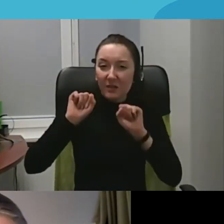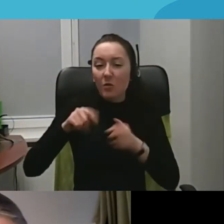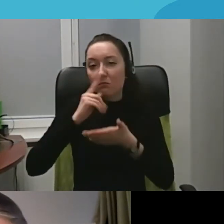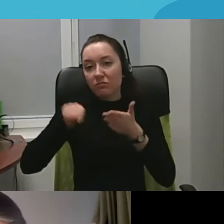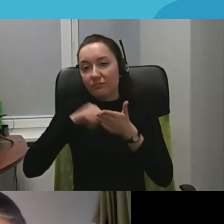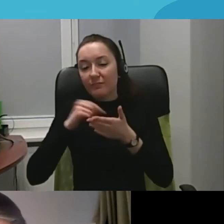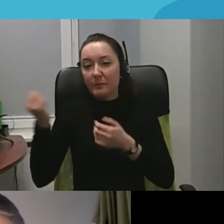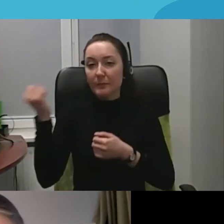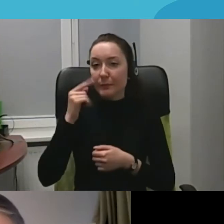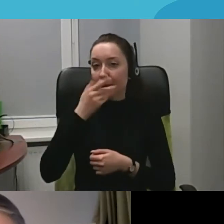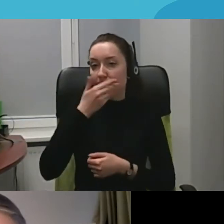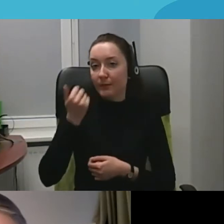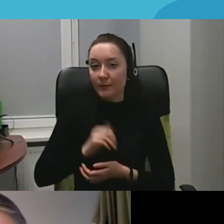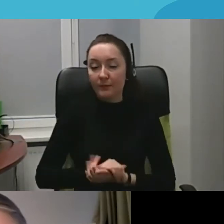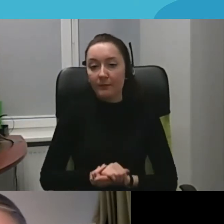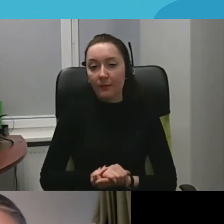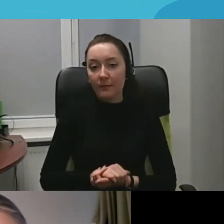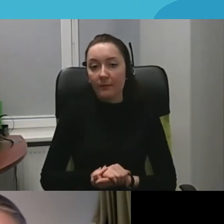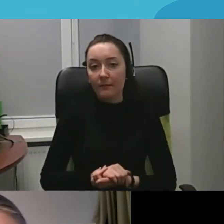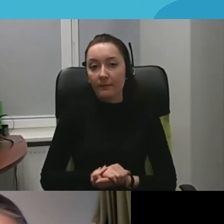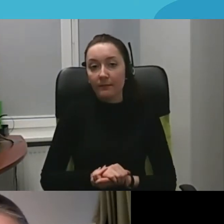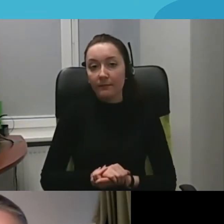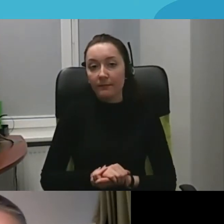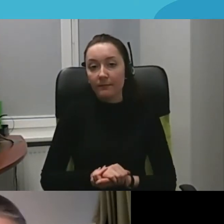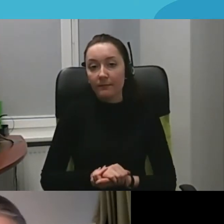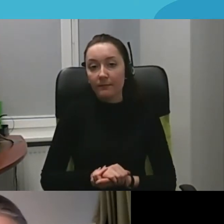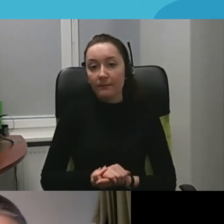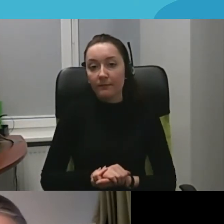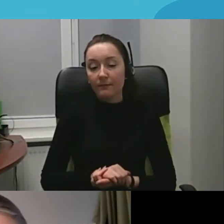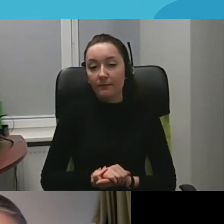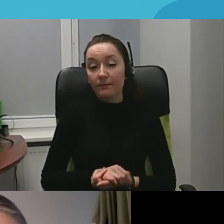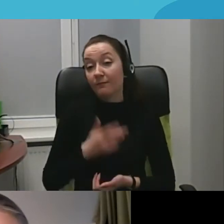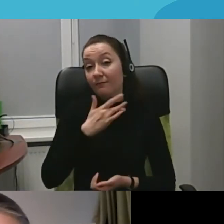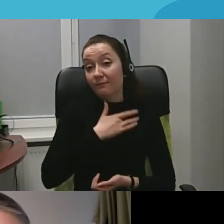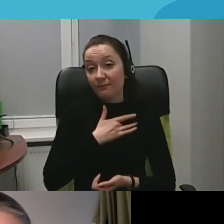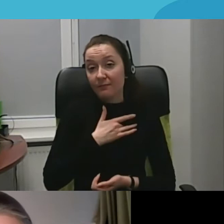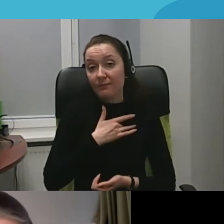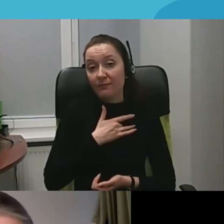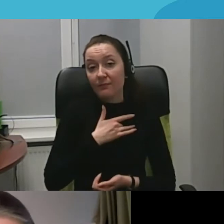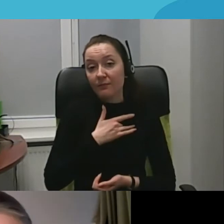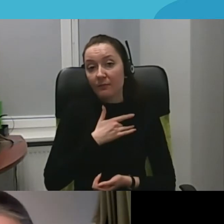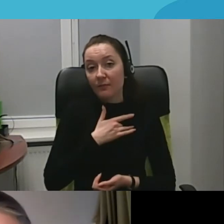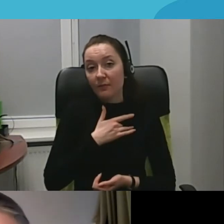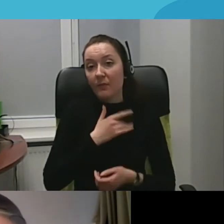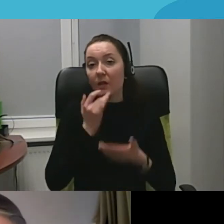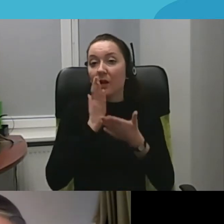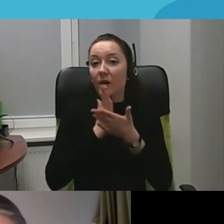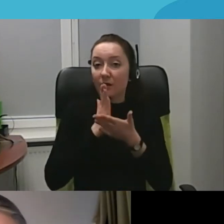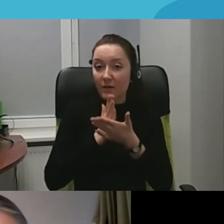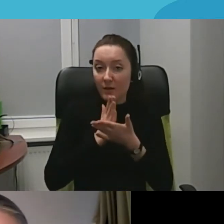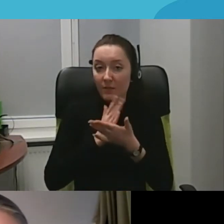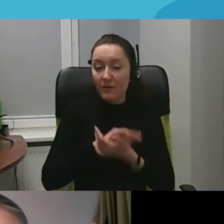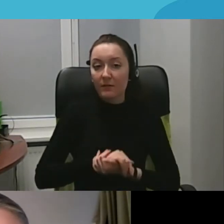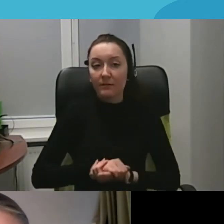for officials in Minsk. It was met by strong protests. They accused us of violating the code of